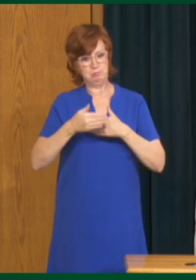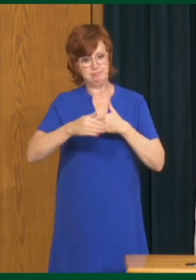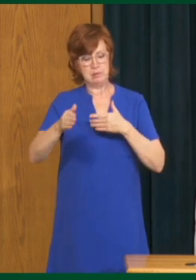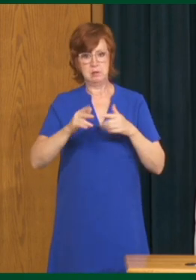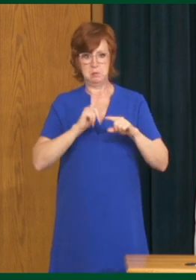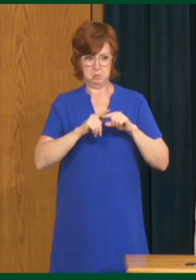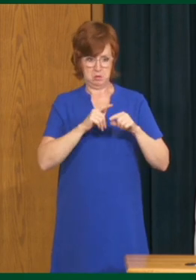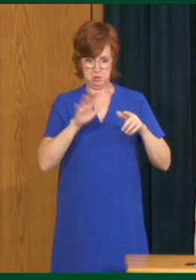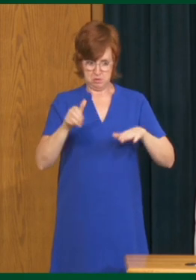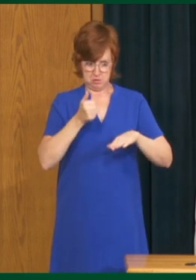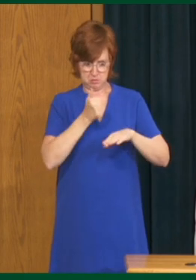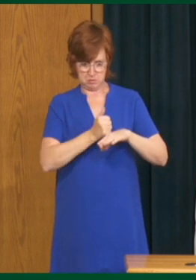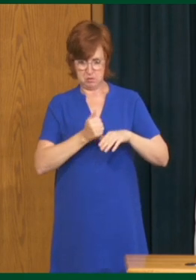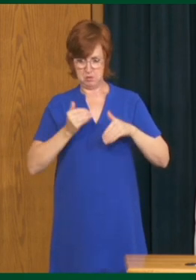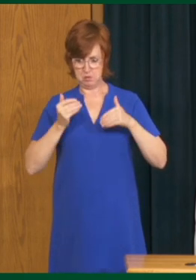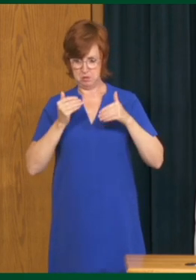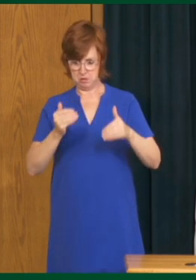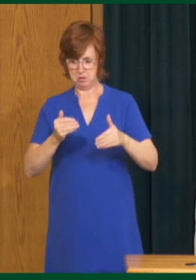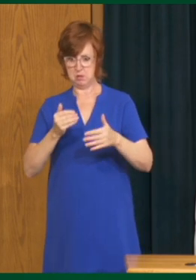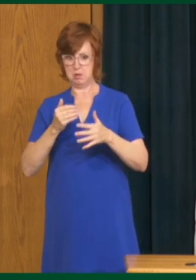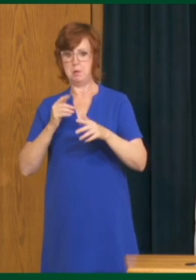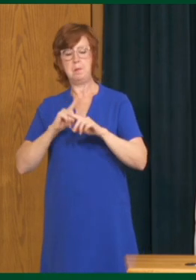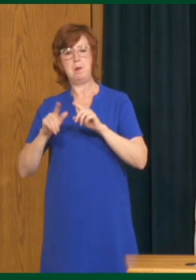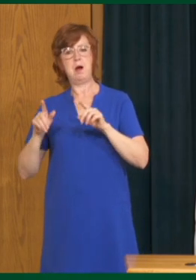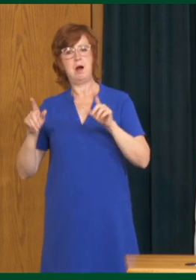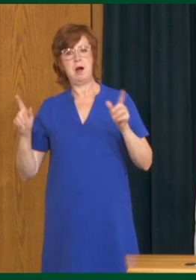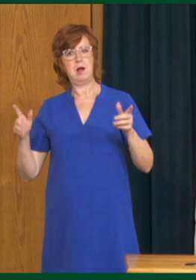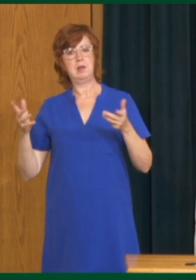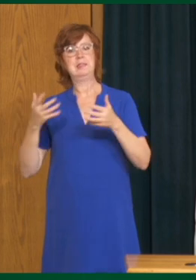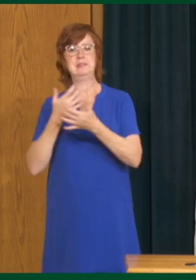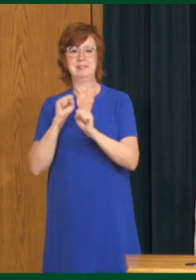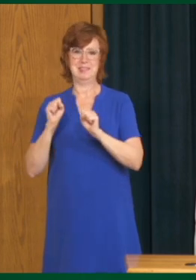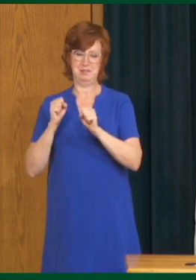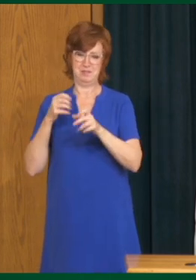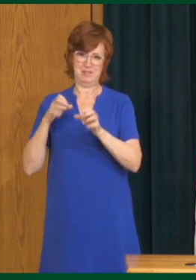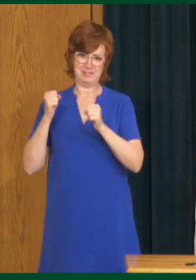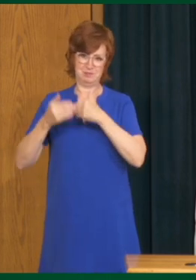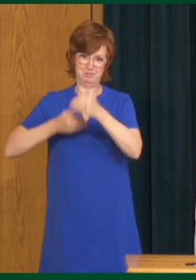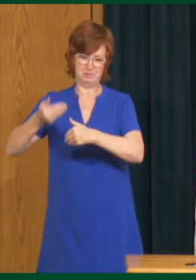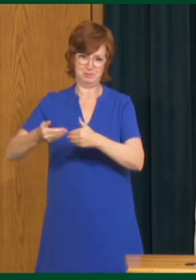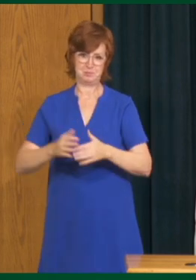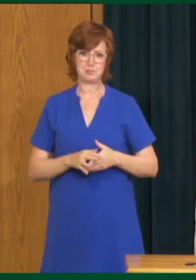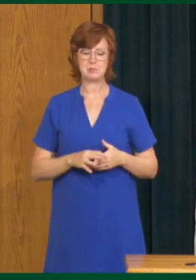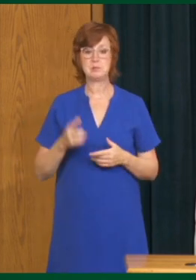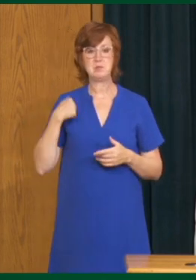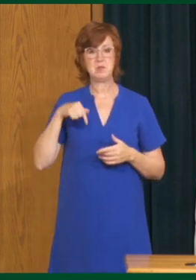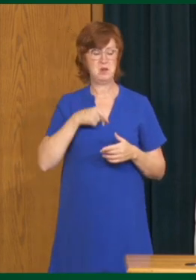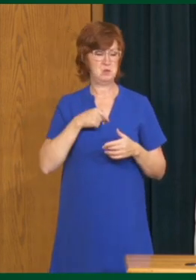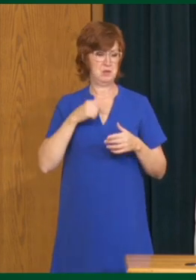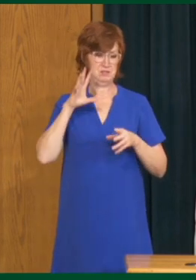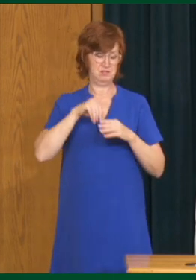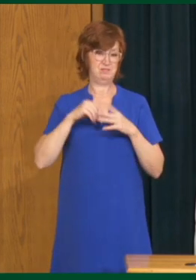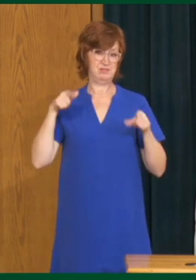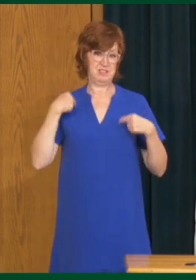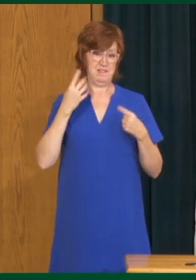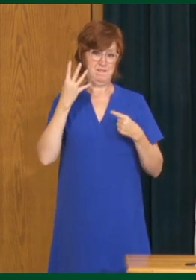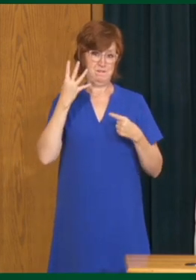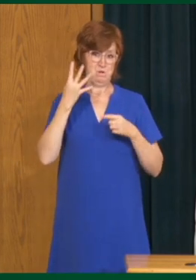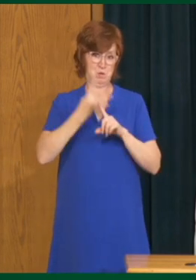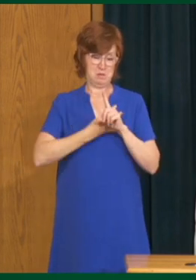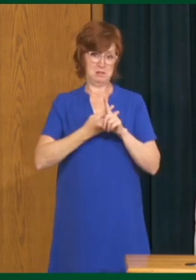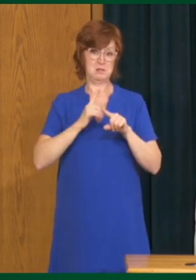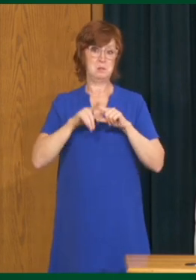and as safely as possible. I've also mentioned before that we've recognized that dealing with COVID-19 for some time, we also have to ensure